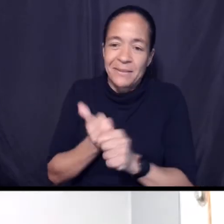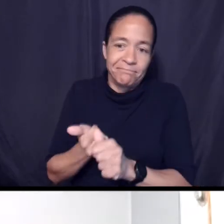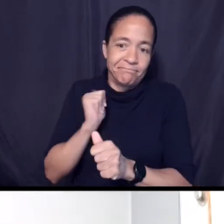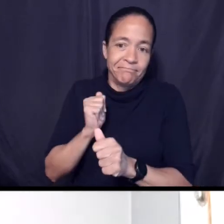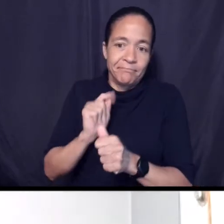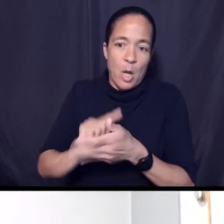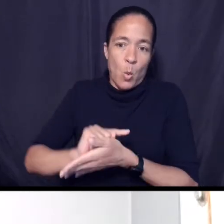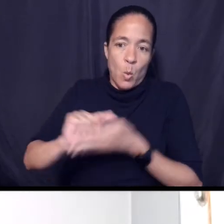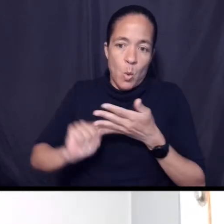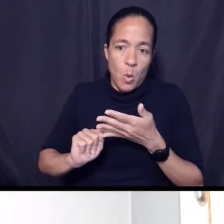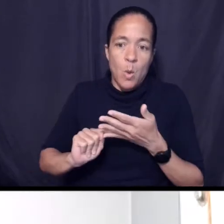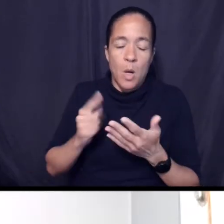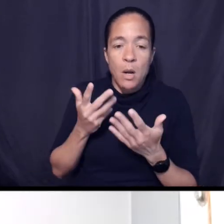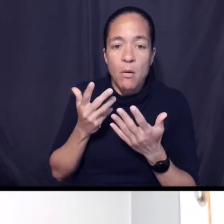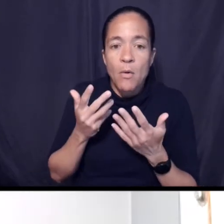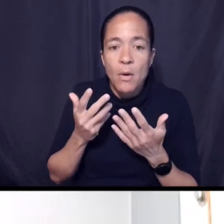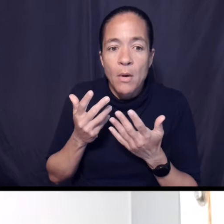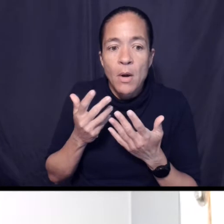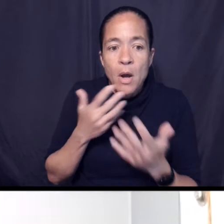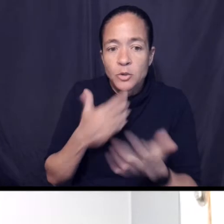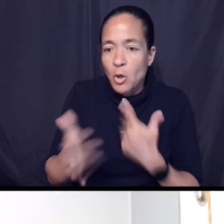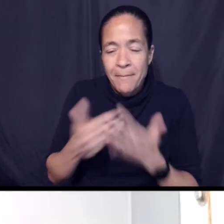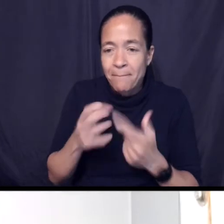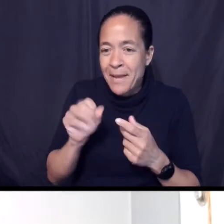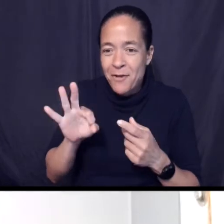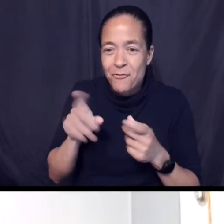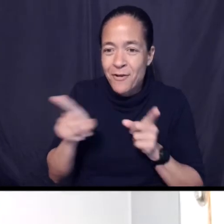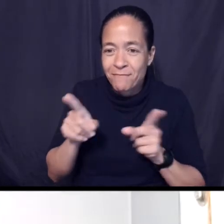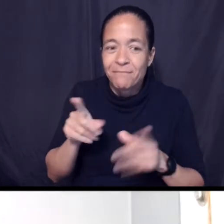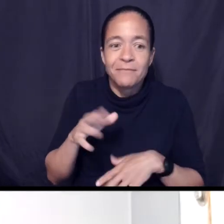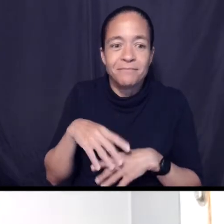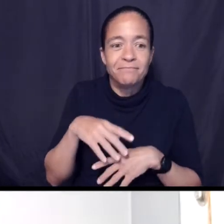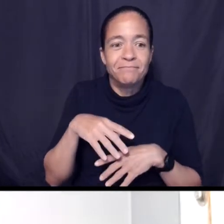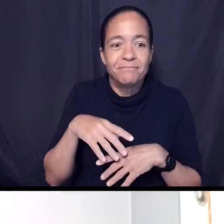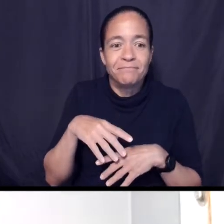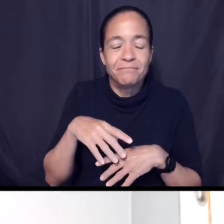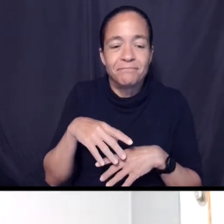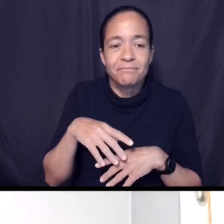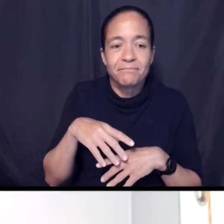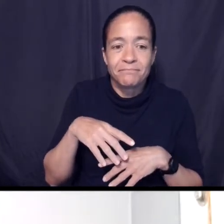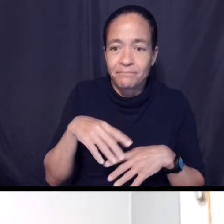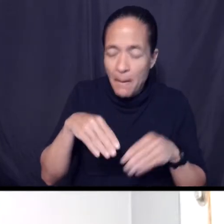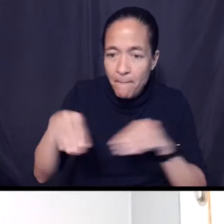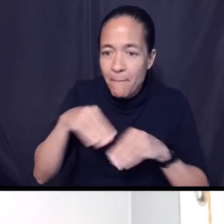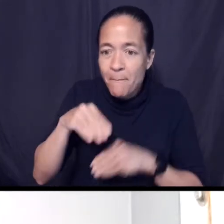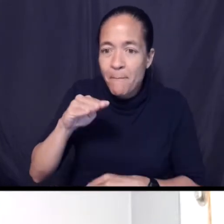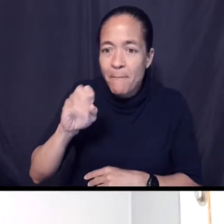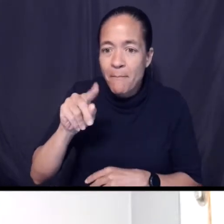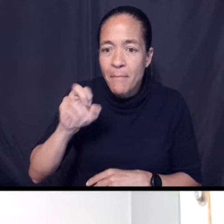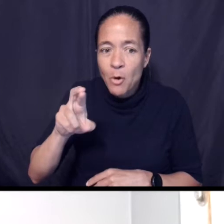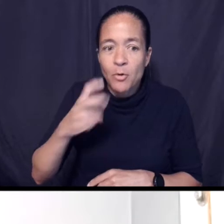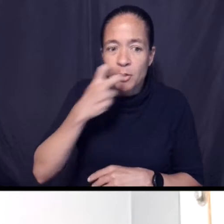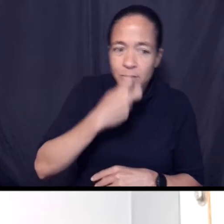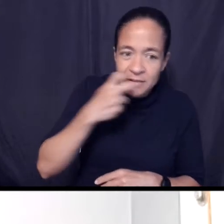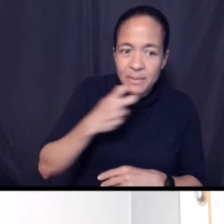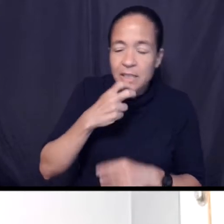delayed development in all domains, whether it is gross motor, fine motor, speech, social, or cognitive. And